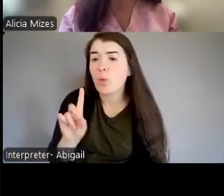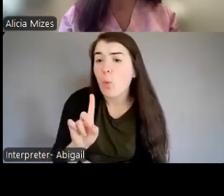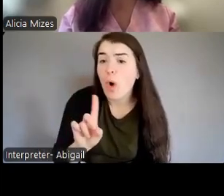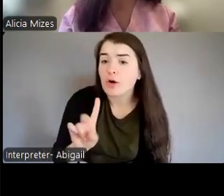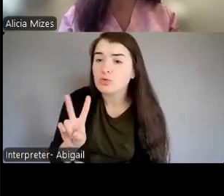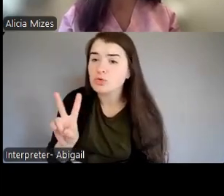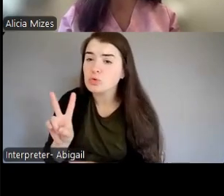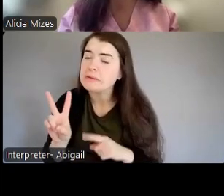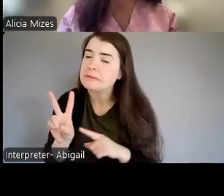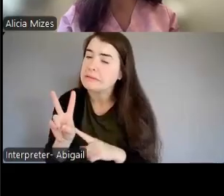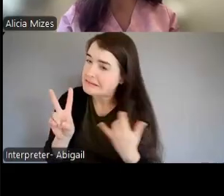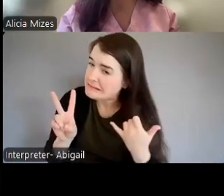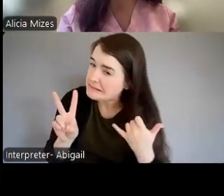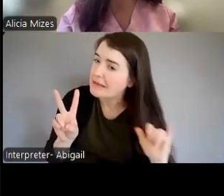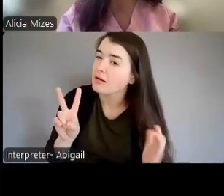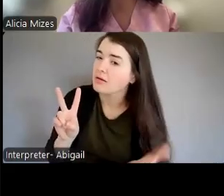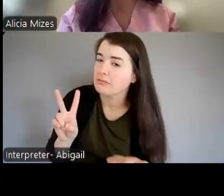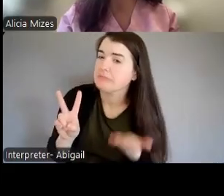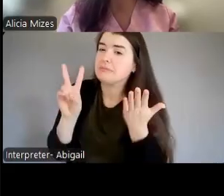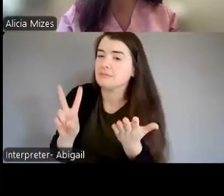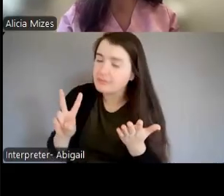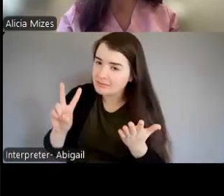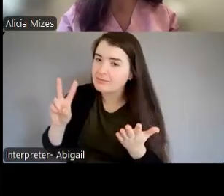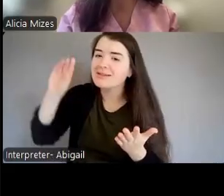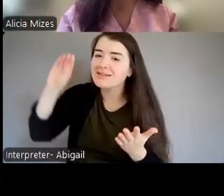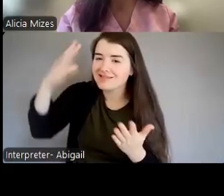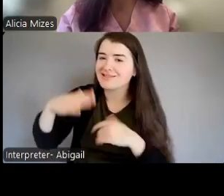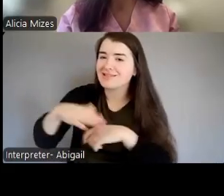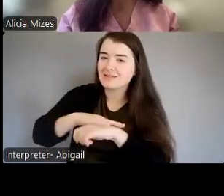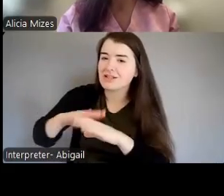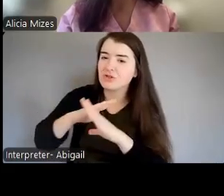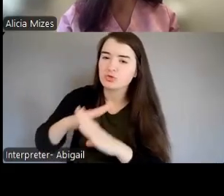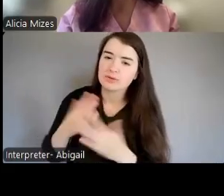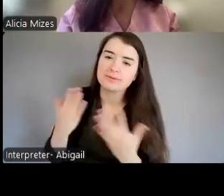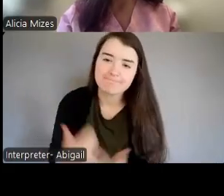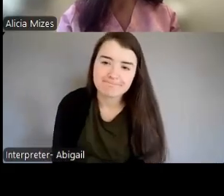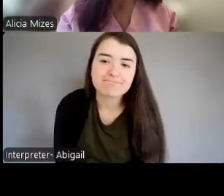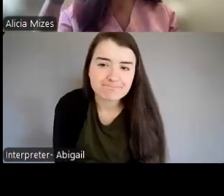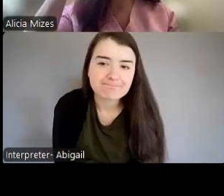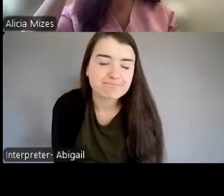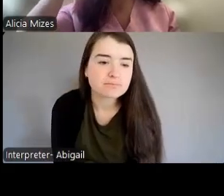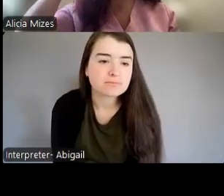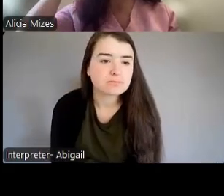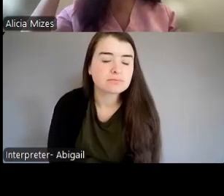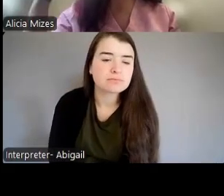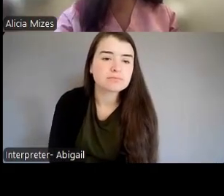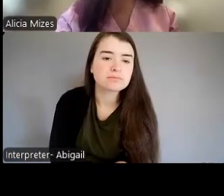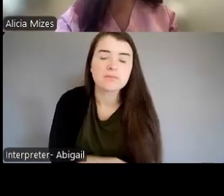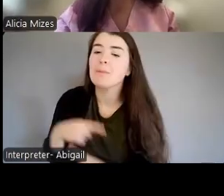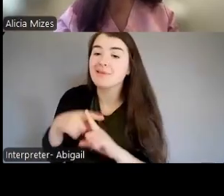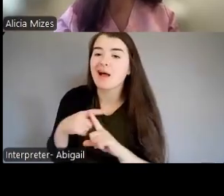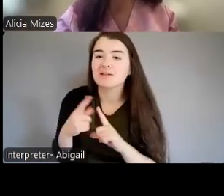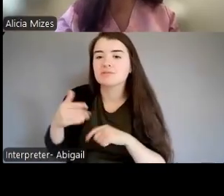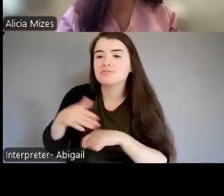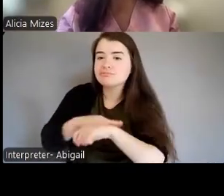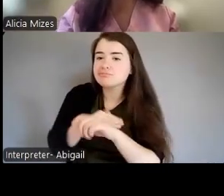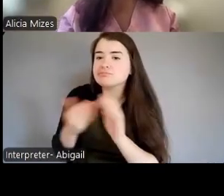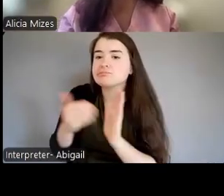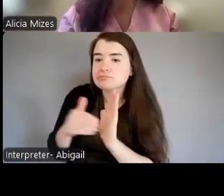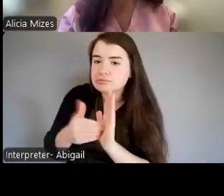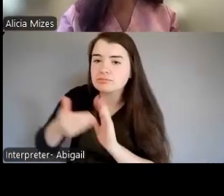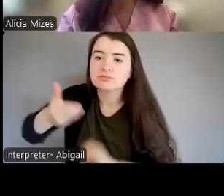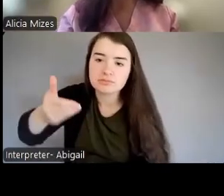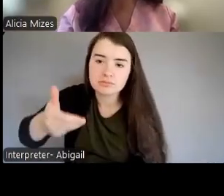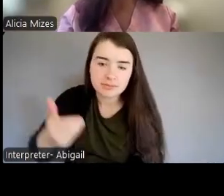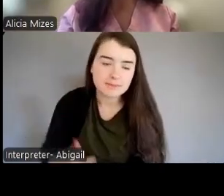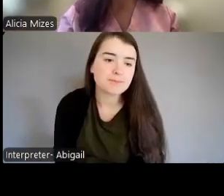should still definitely put on a sunscreen and definitely frequently reapply. So just to go over some specific sun protection